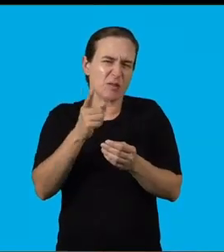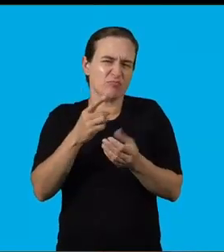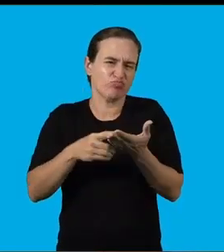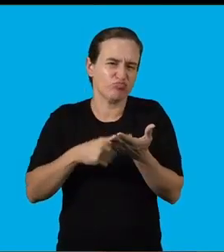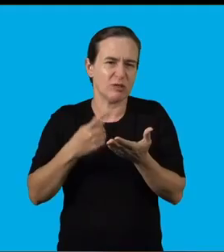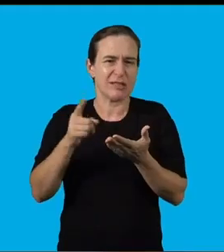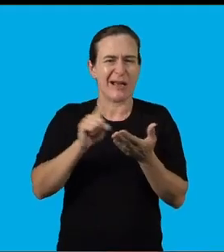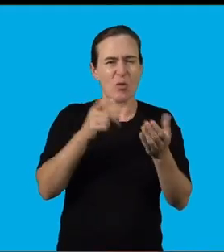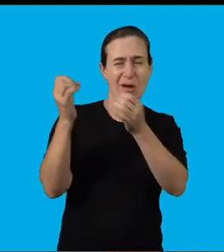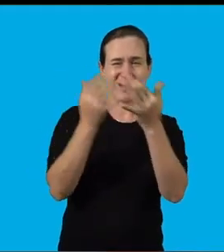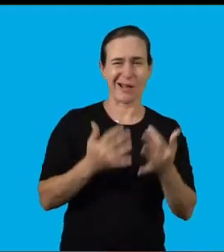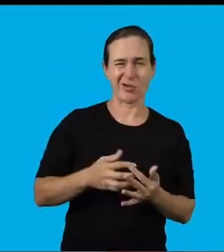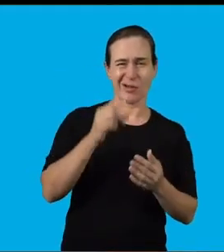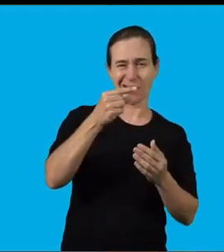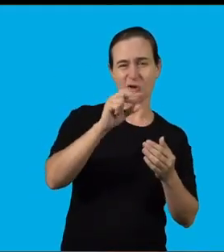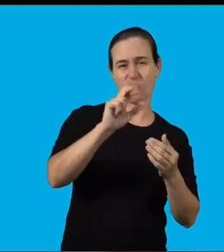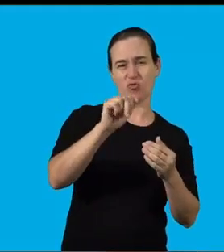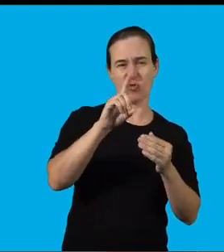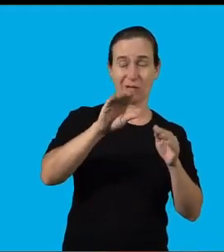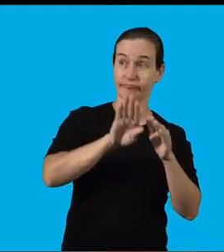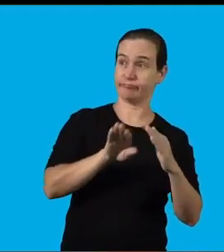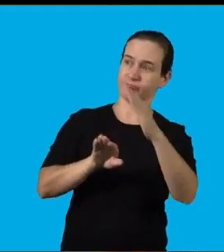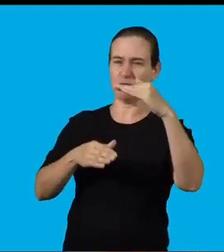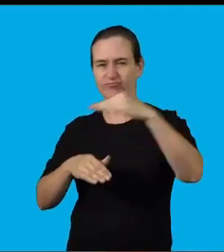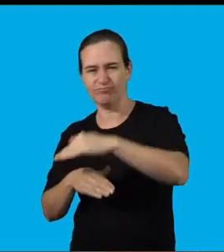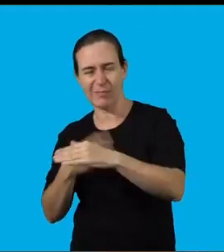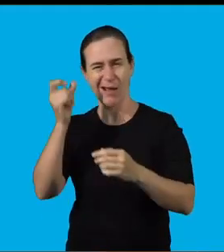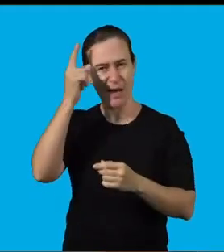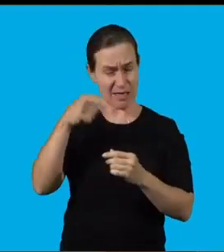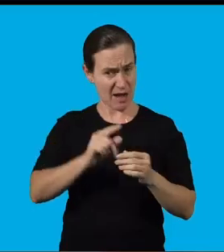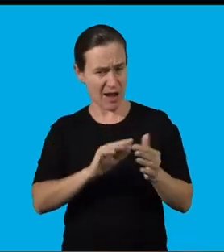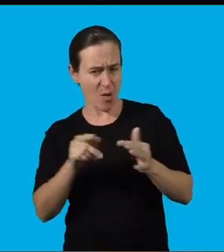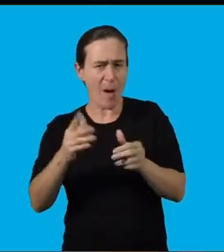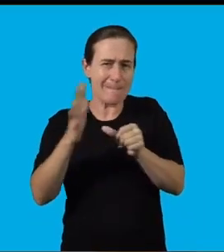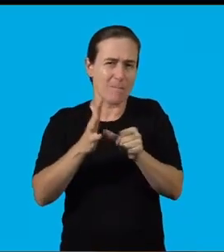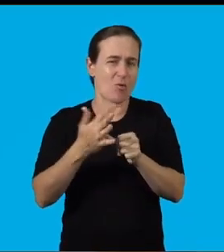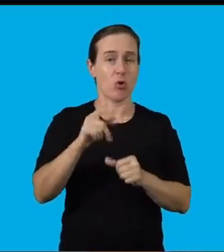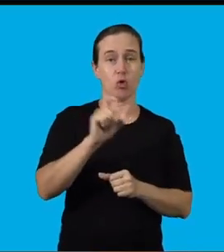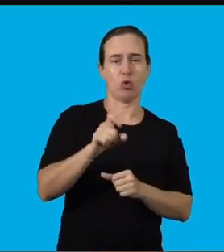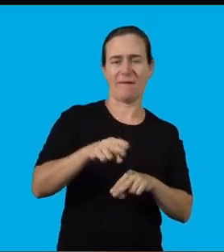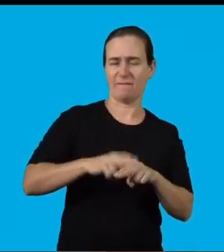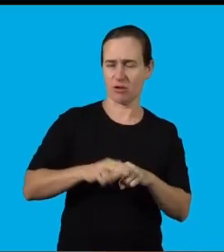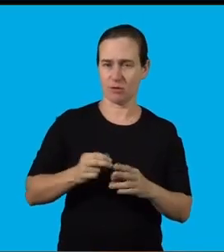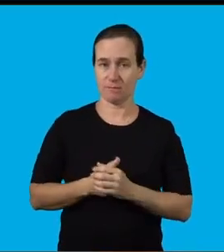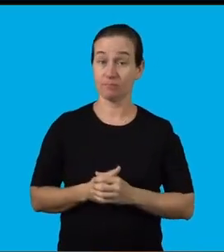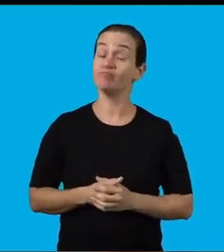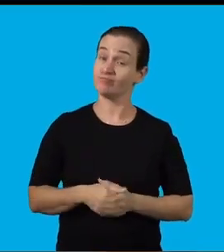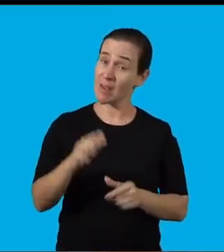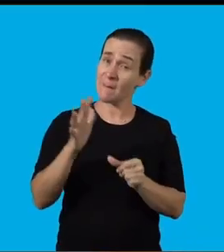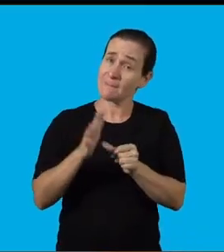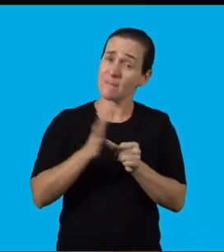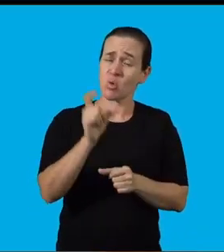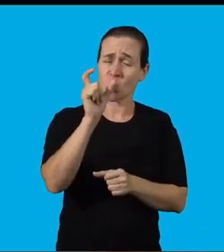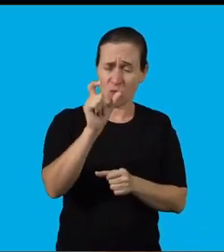little bit on calculating the gradients and understanding their significance in cubic functions. All right. Now, there are